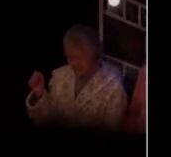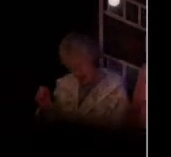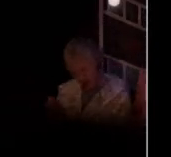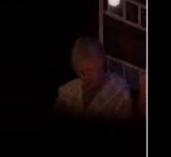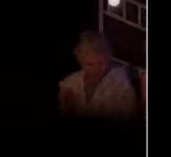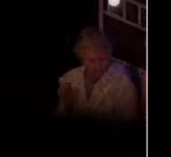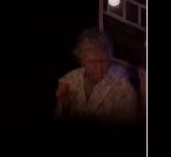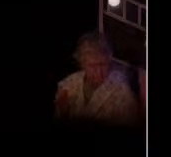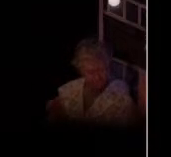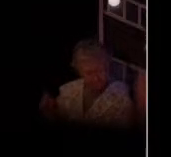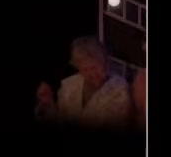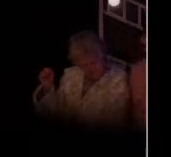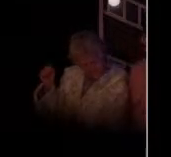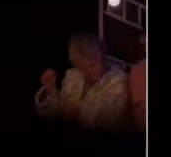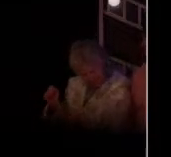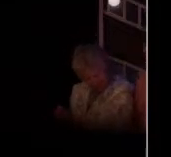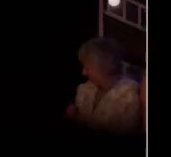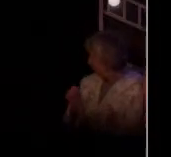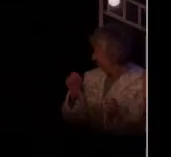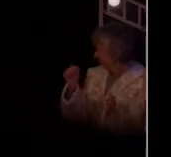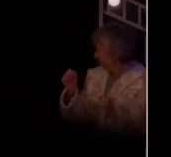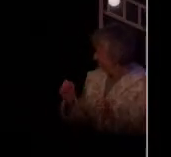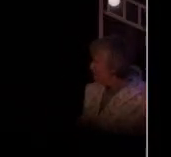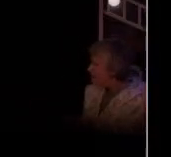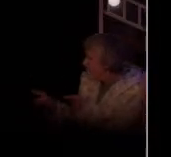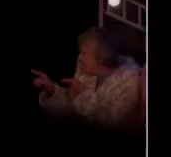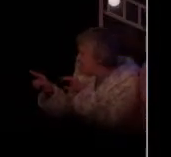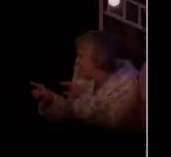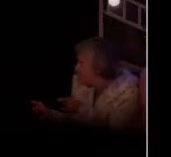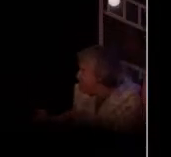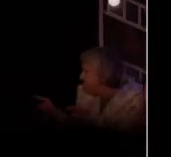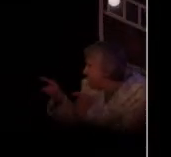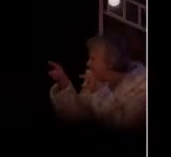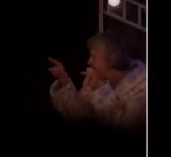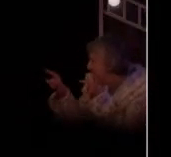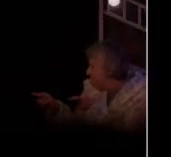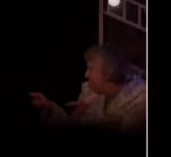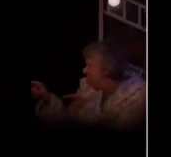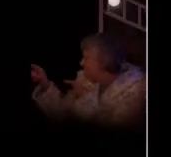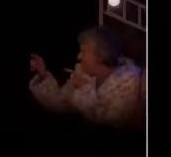back. It was the workhouse. Let's go up the chimney.